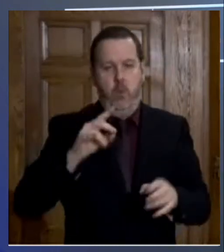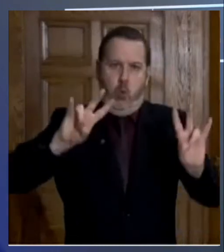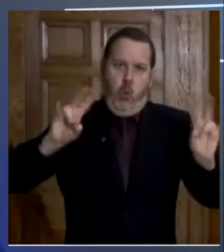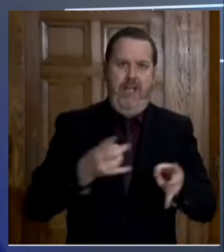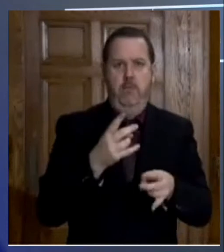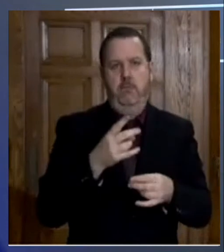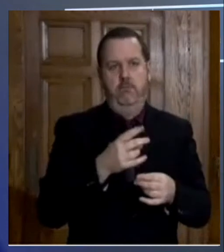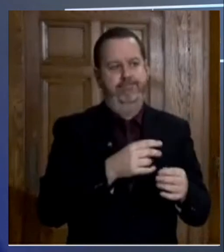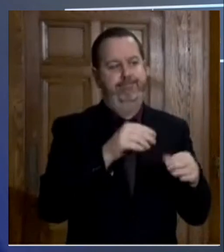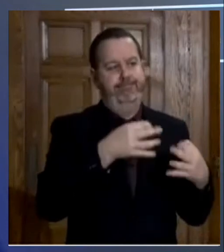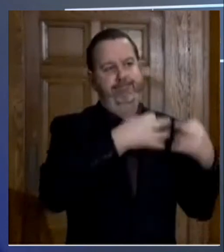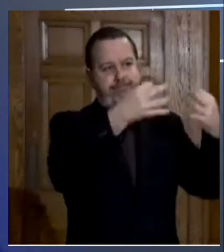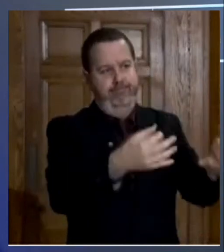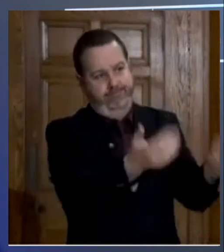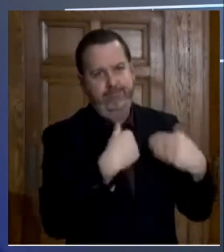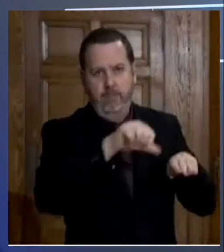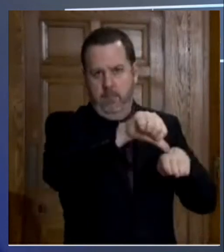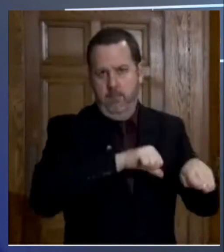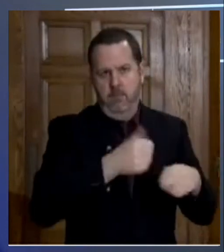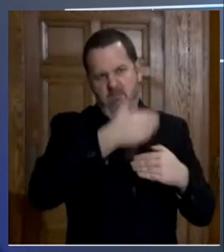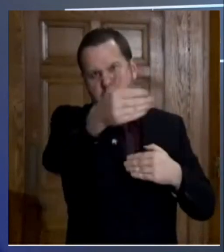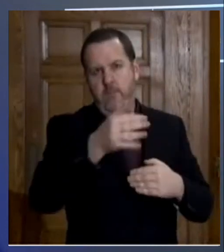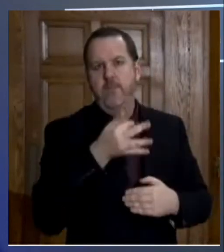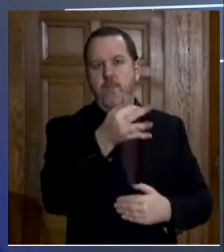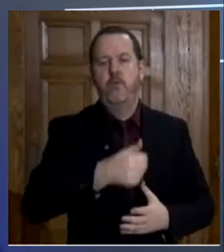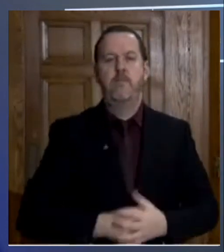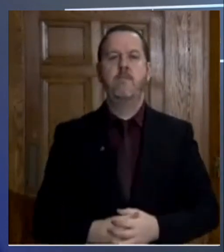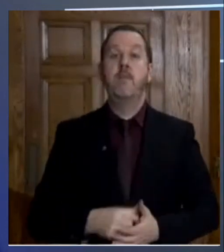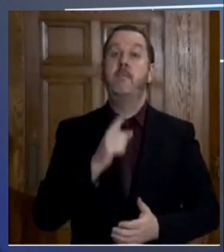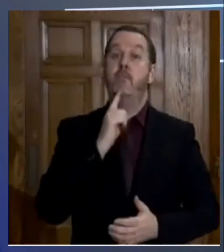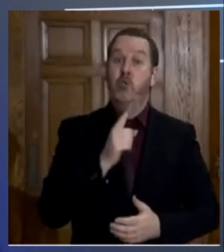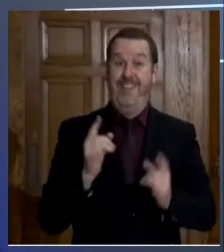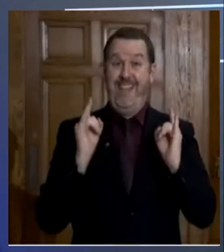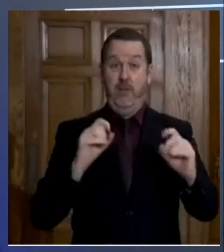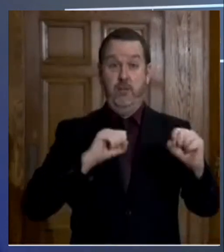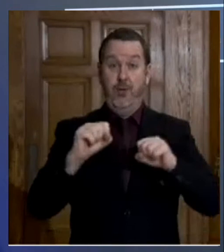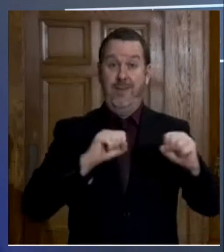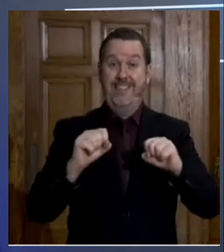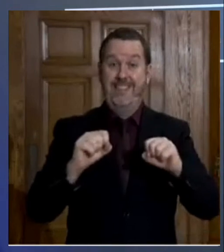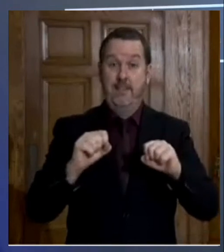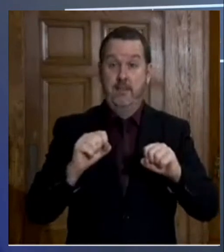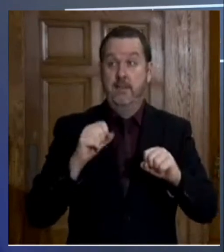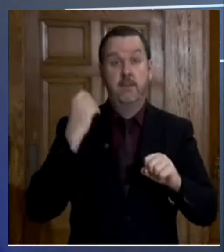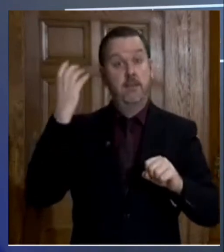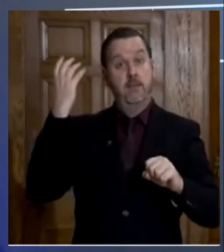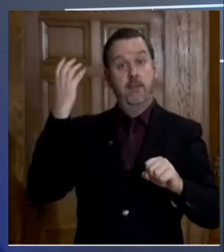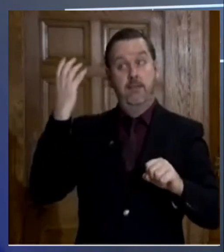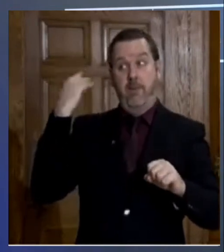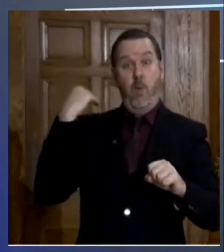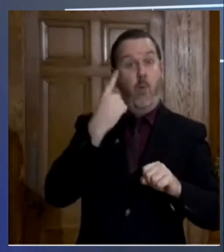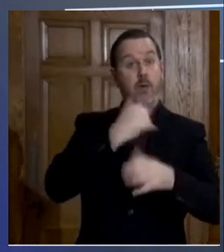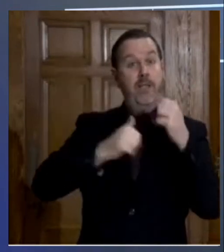possible. But what I will say, a system that was struggling to maintain itself this time last